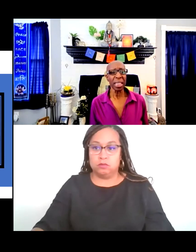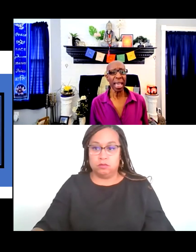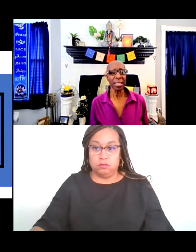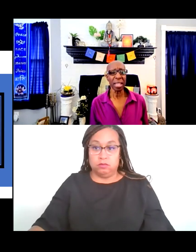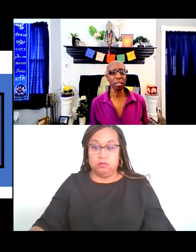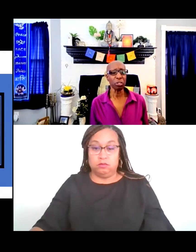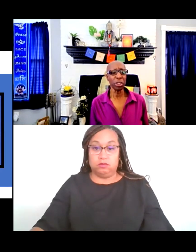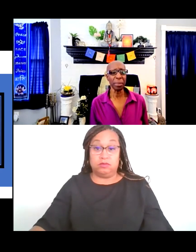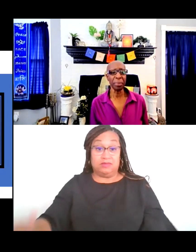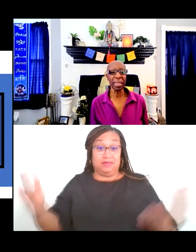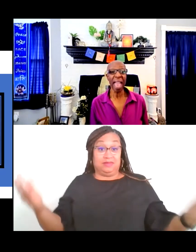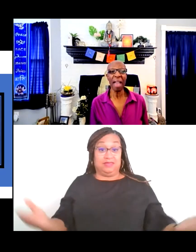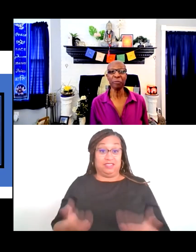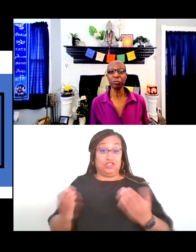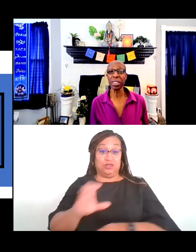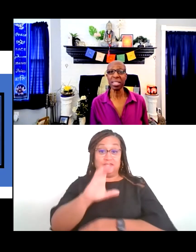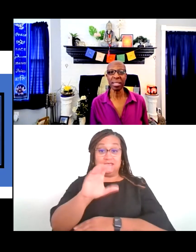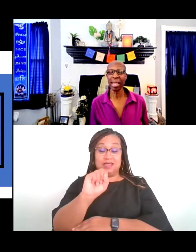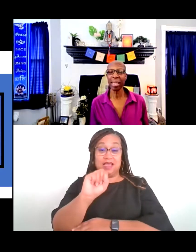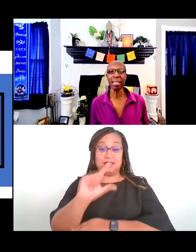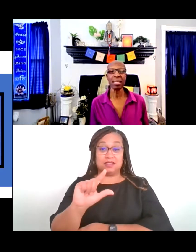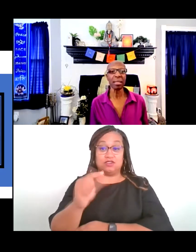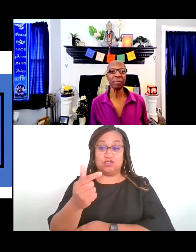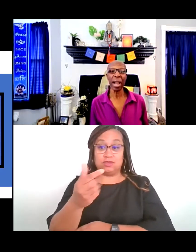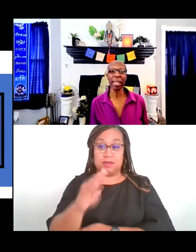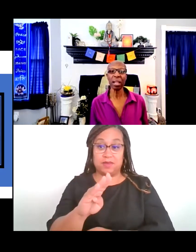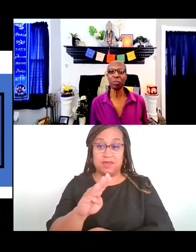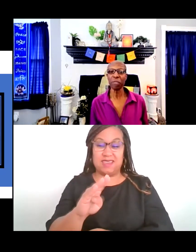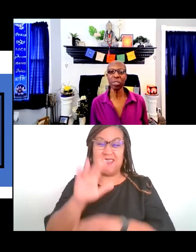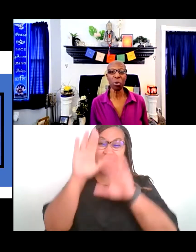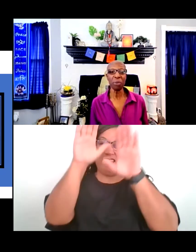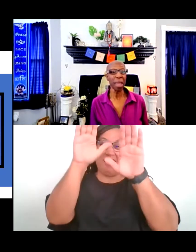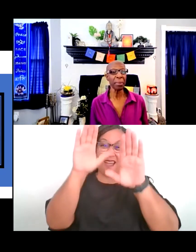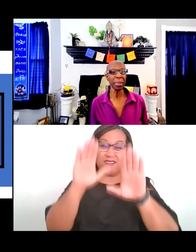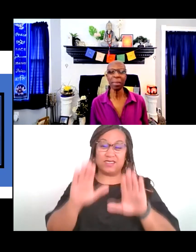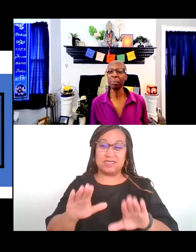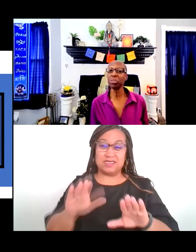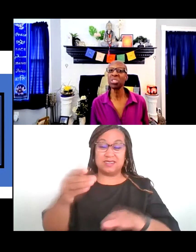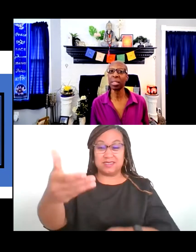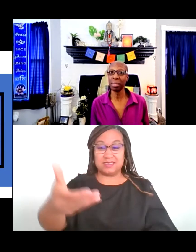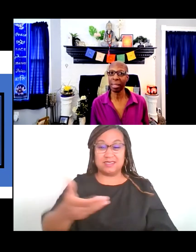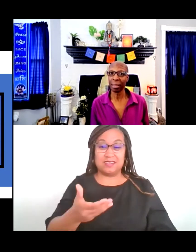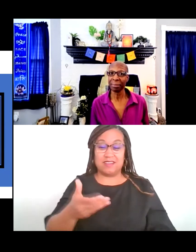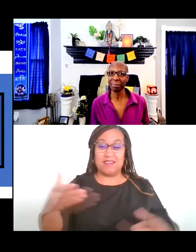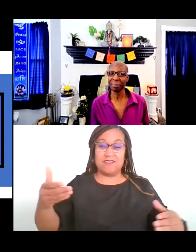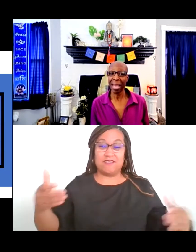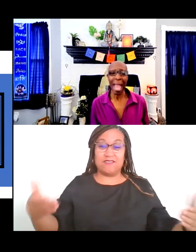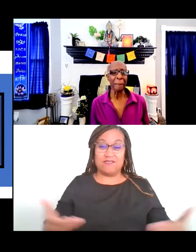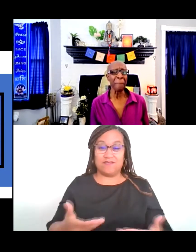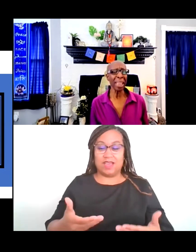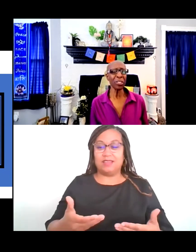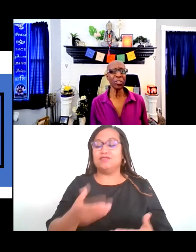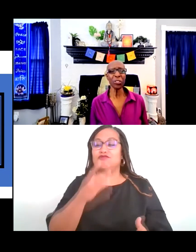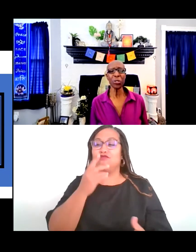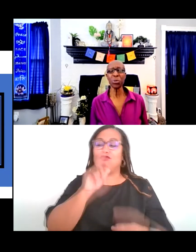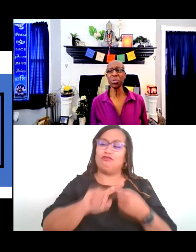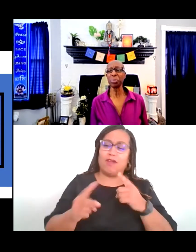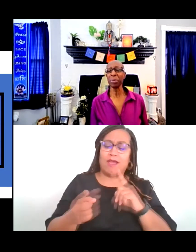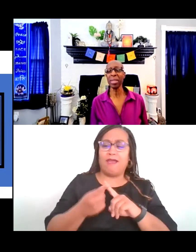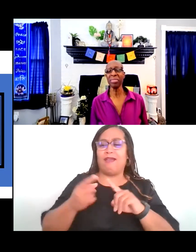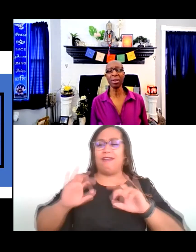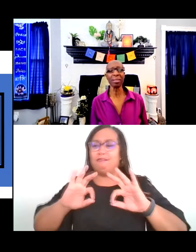At CSLGB, every Sunday is an invite a friend or family member Sunday. Make sure